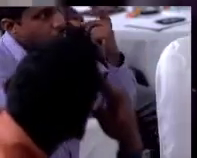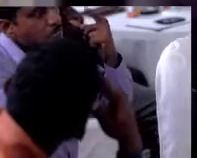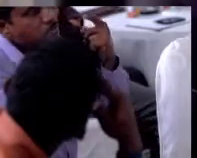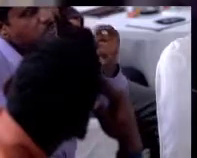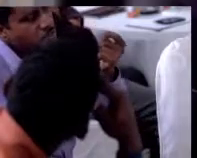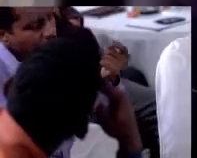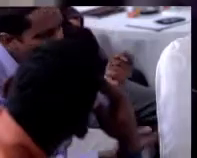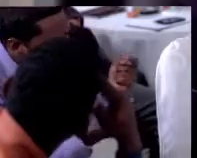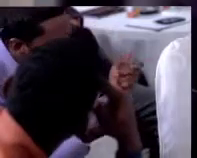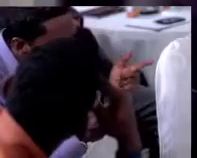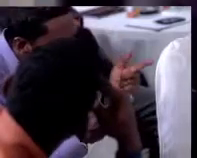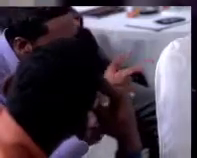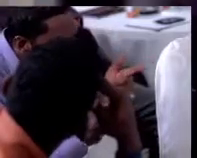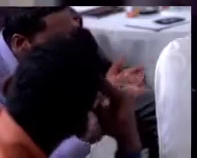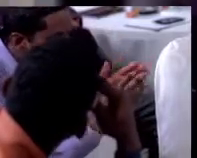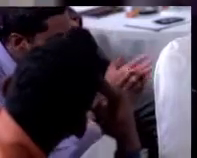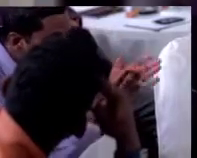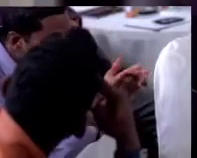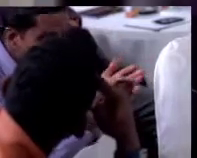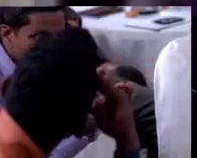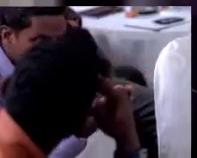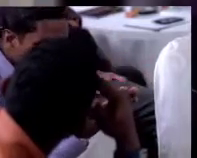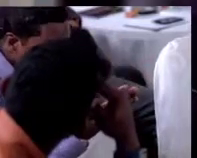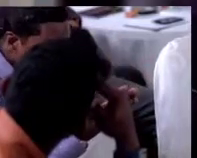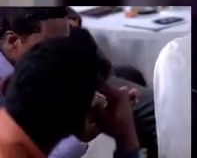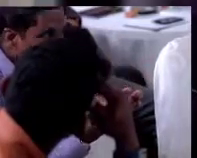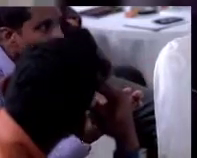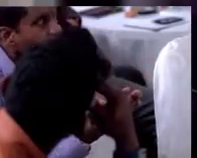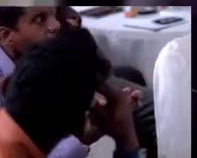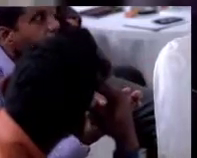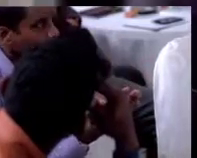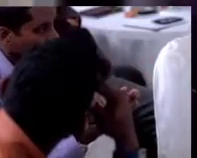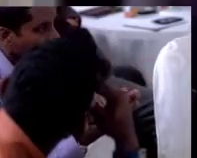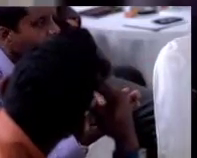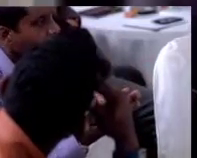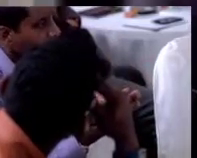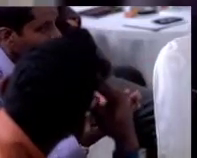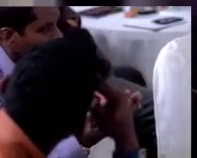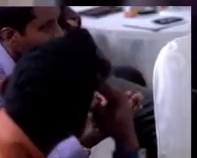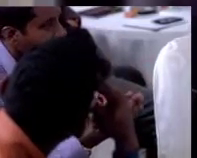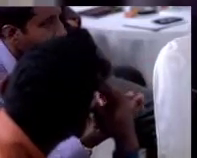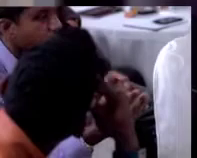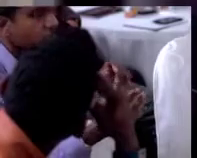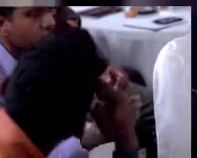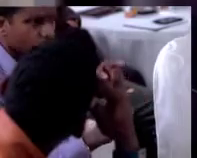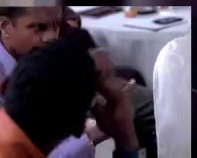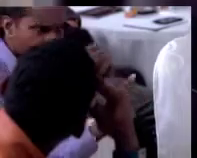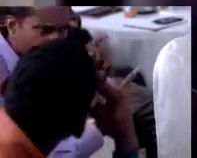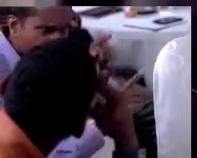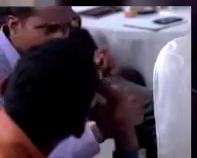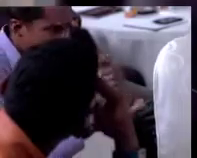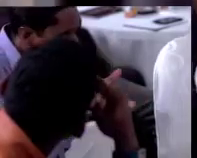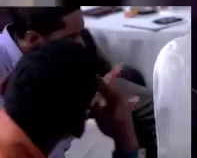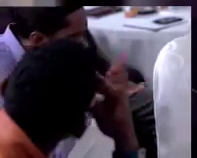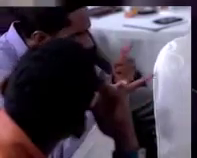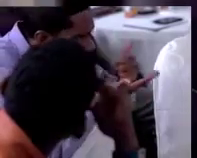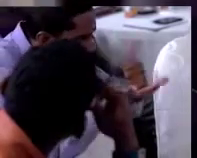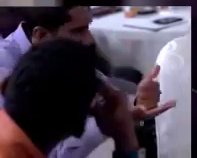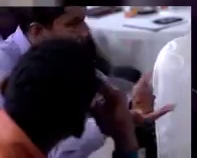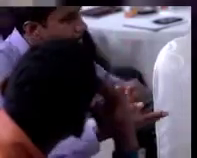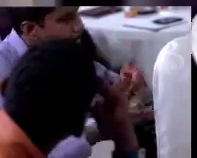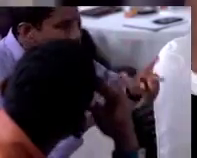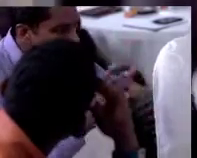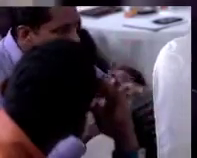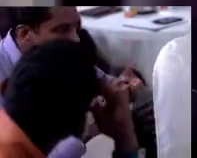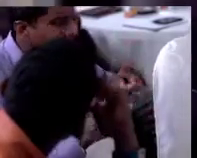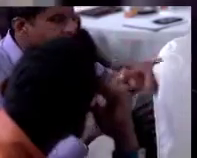and so. So then I realized that the literature and all them thing I was studying was for this fortifying of people's brands